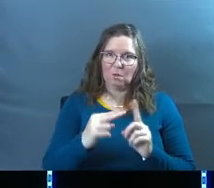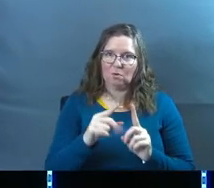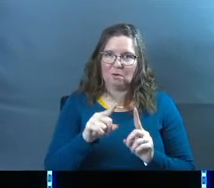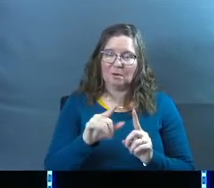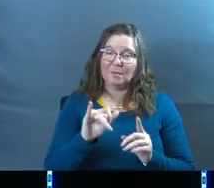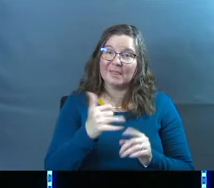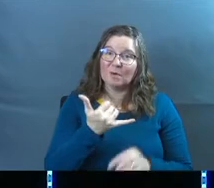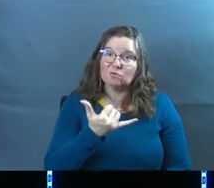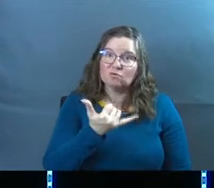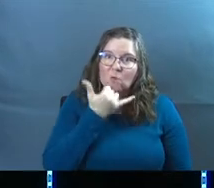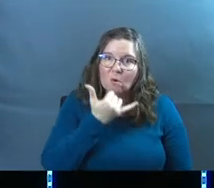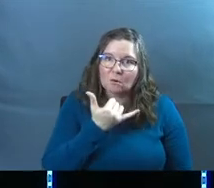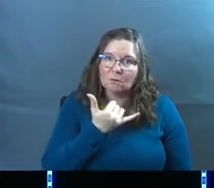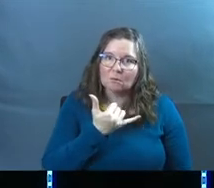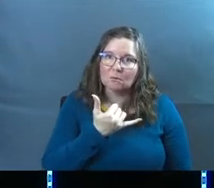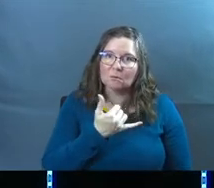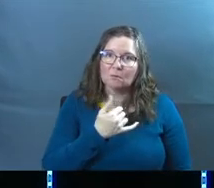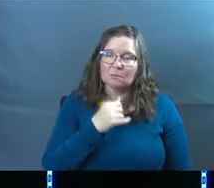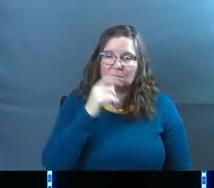And that's wrong.